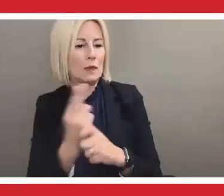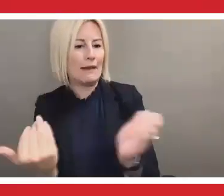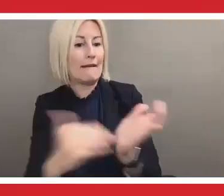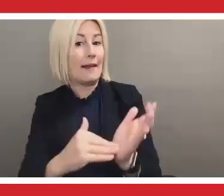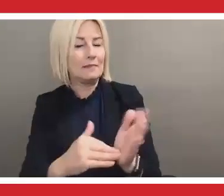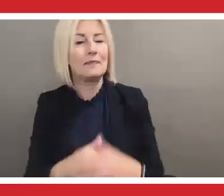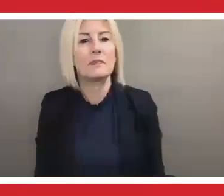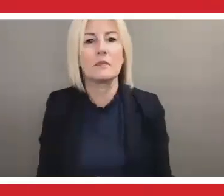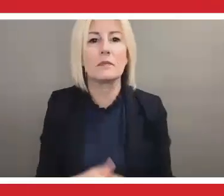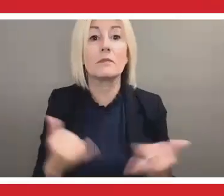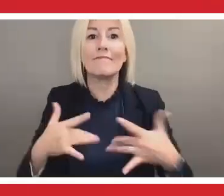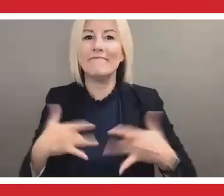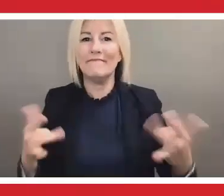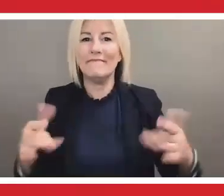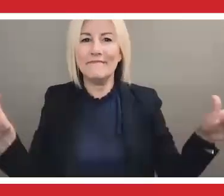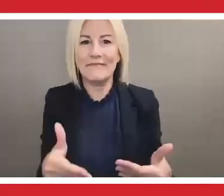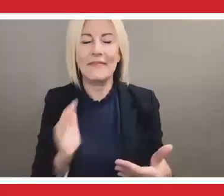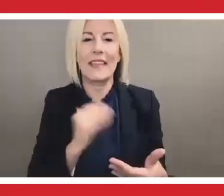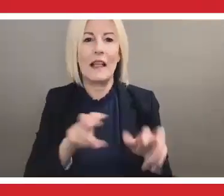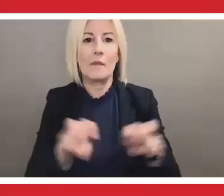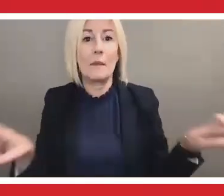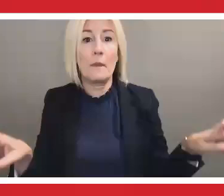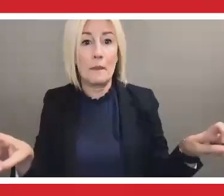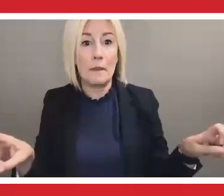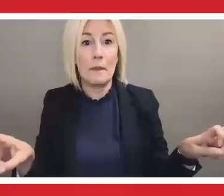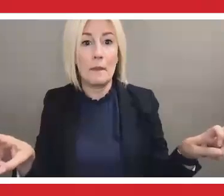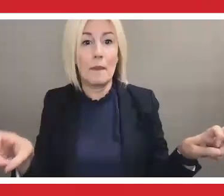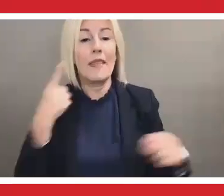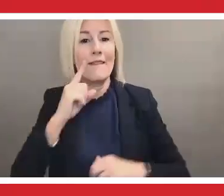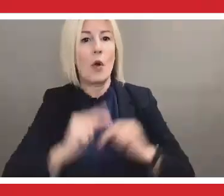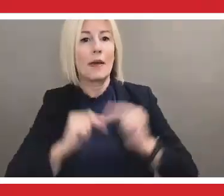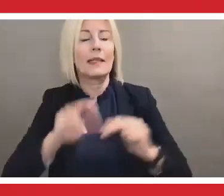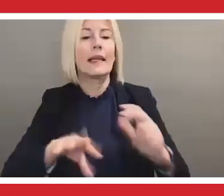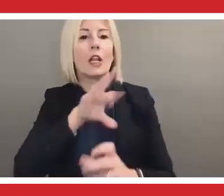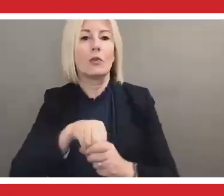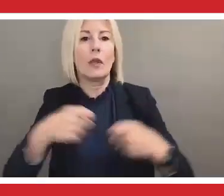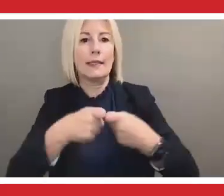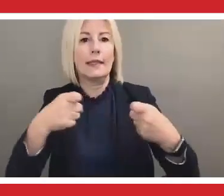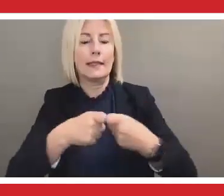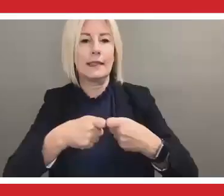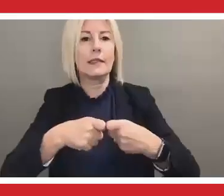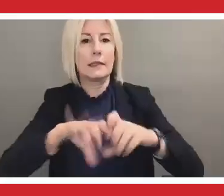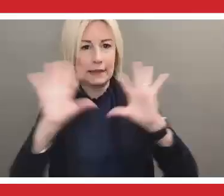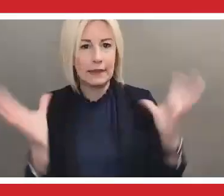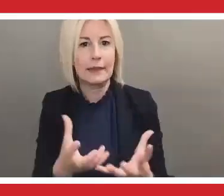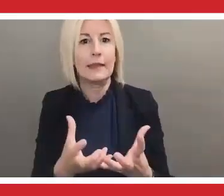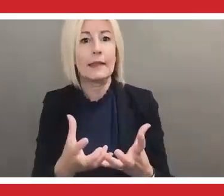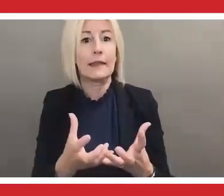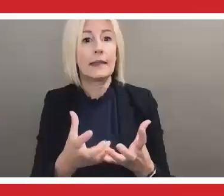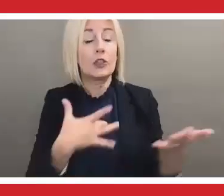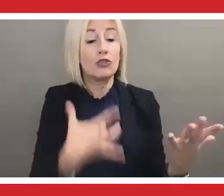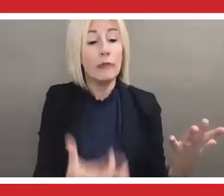Now, I'm delighted to introduce our panelists for Building an Inclusive Digital Society, Trends and